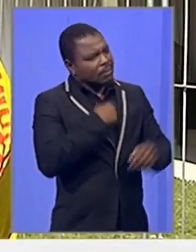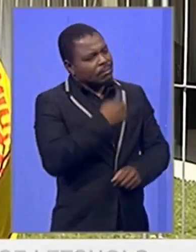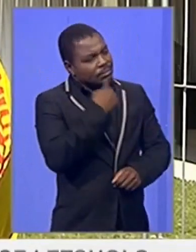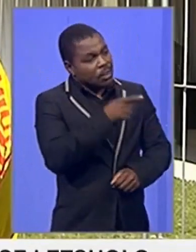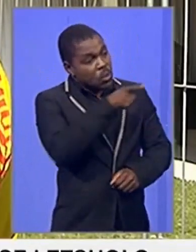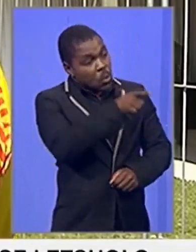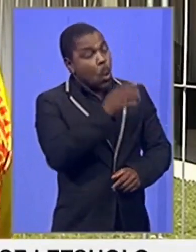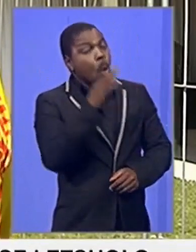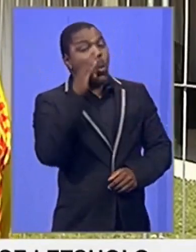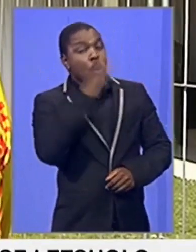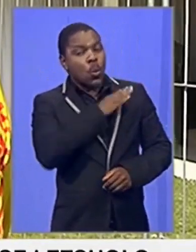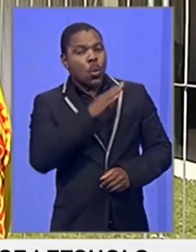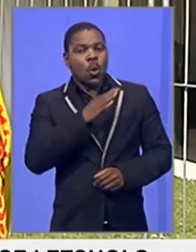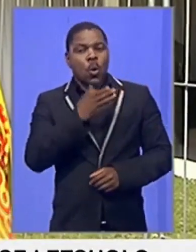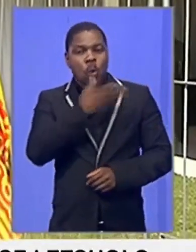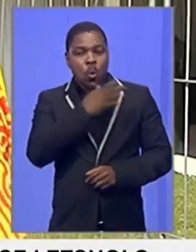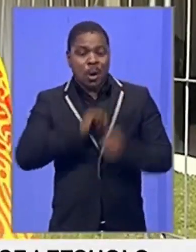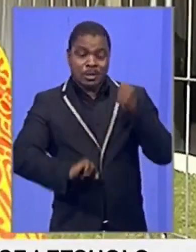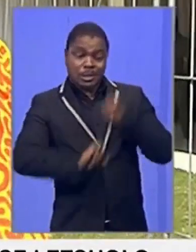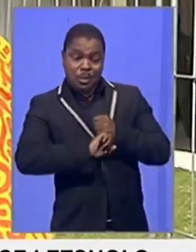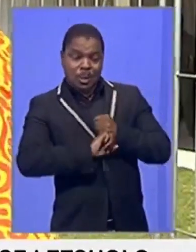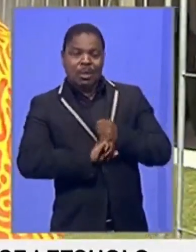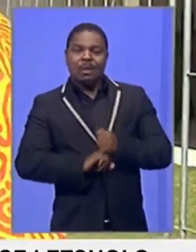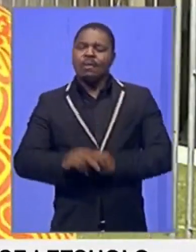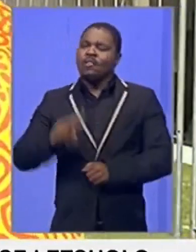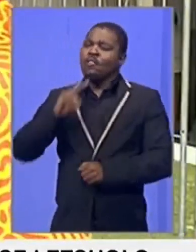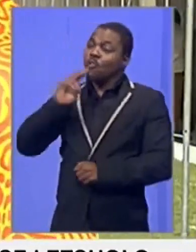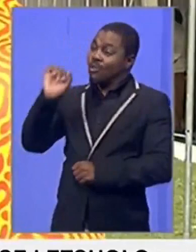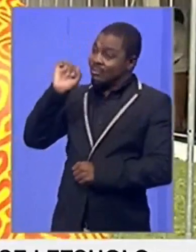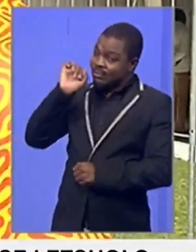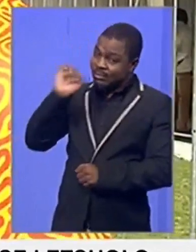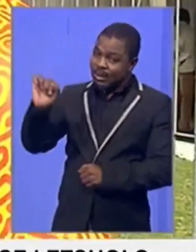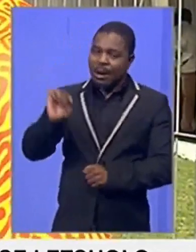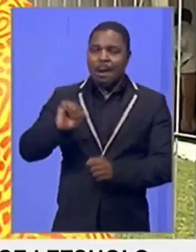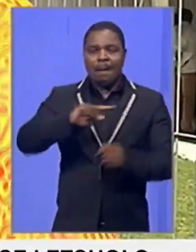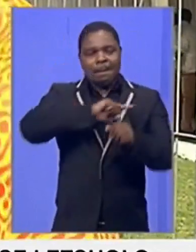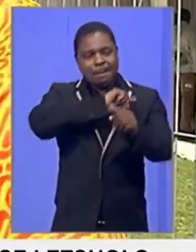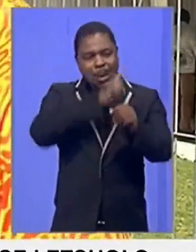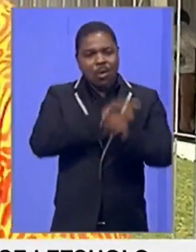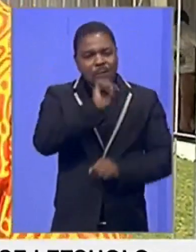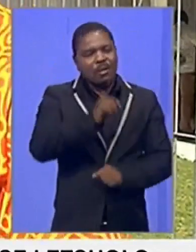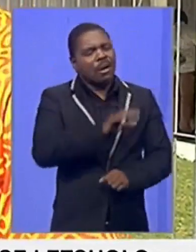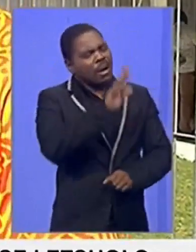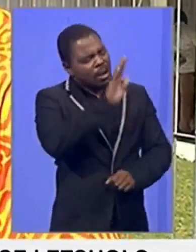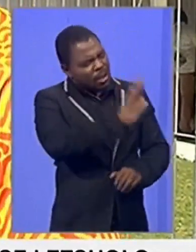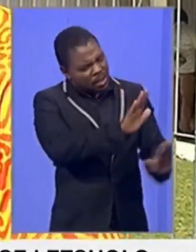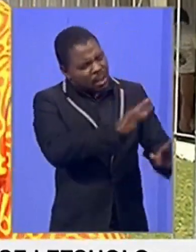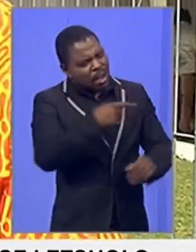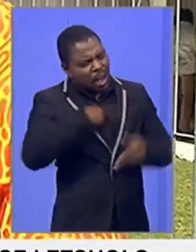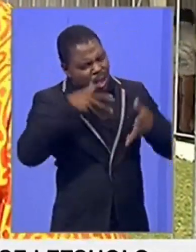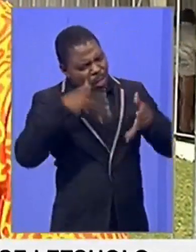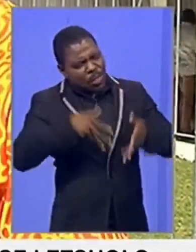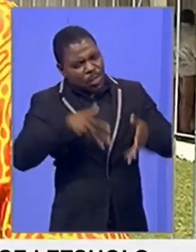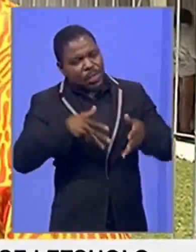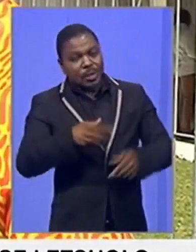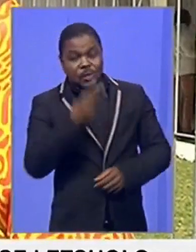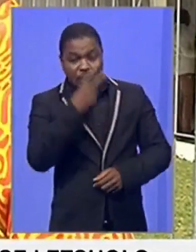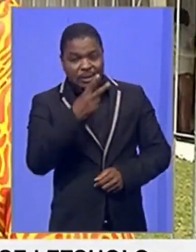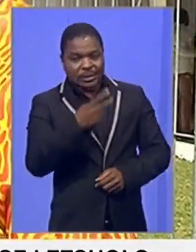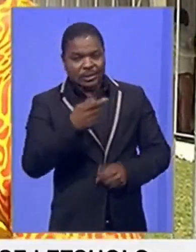you supporting women, your voice, it's got a power. Boss, we here because